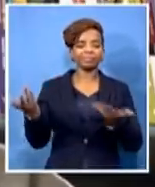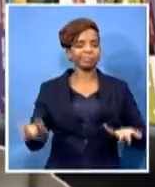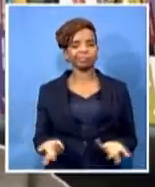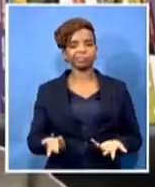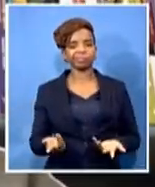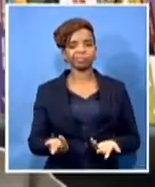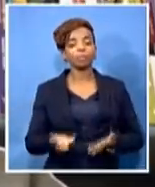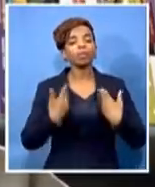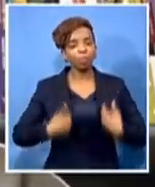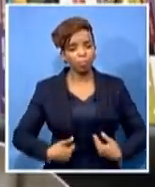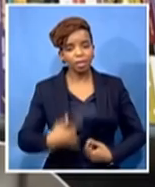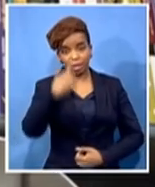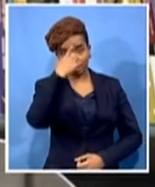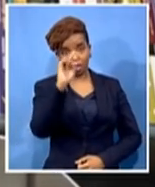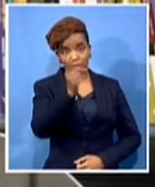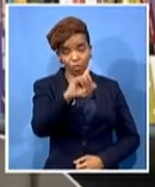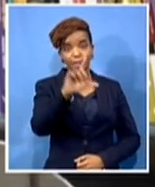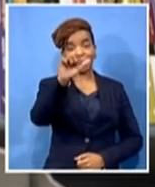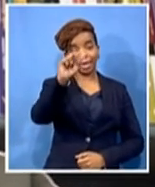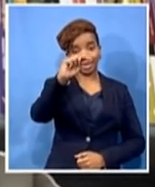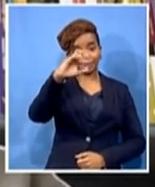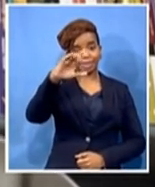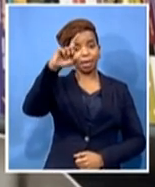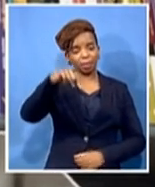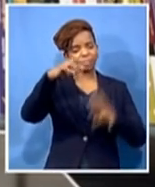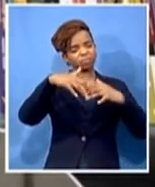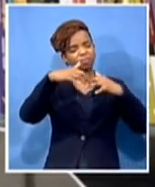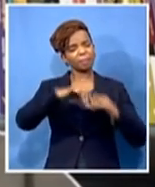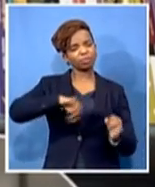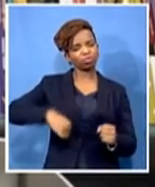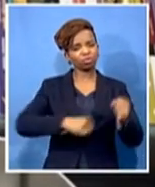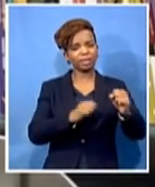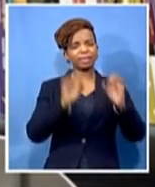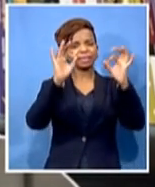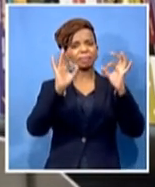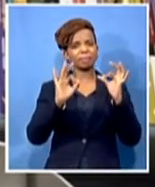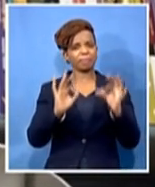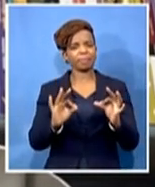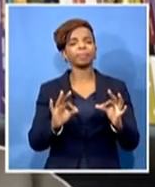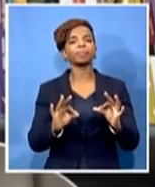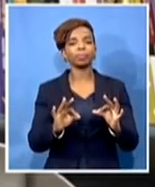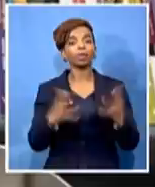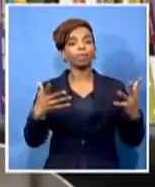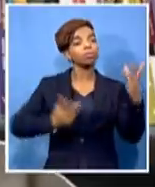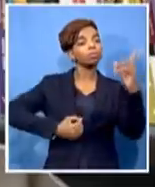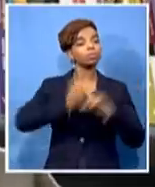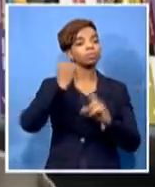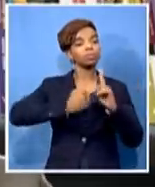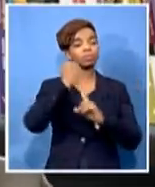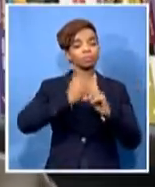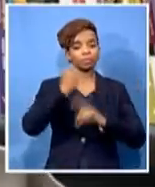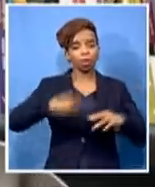fight against corruption, and if needs be, those that are implicated in serious corrupt